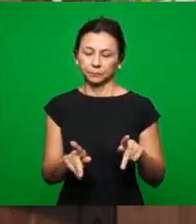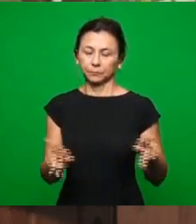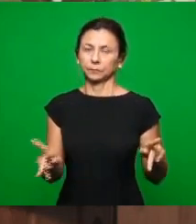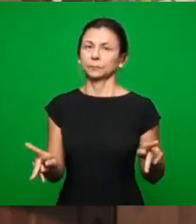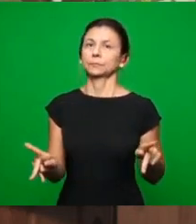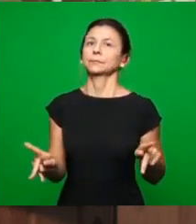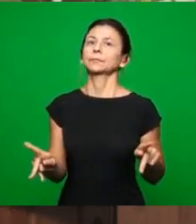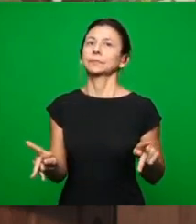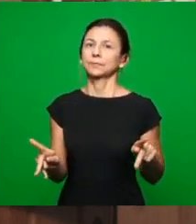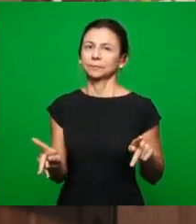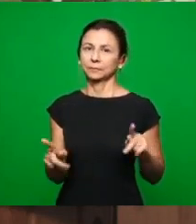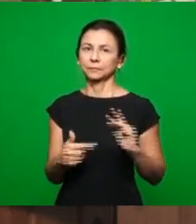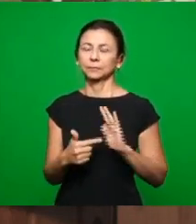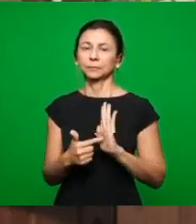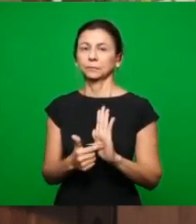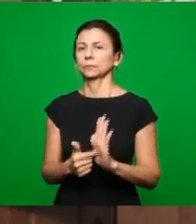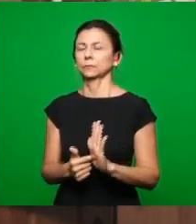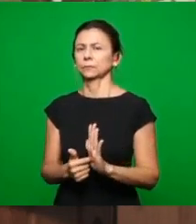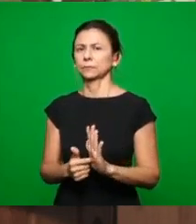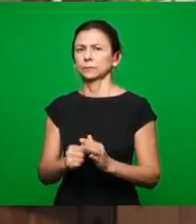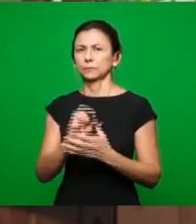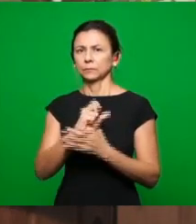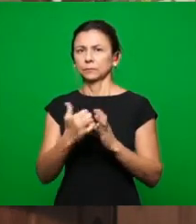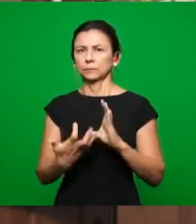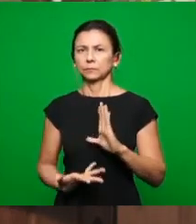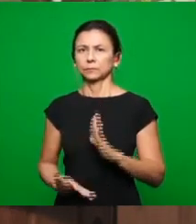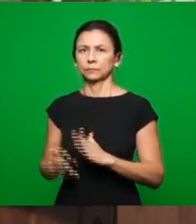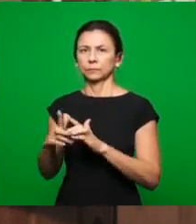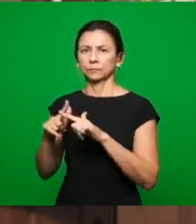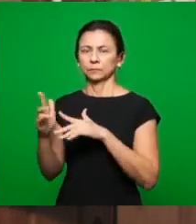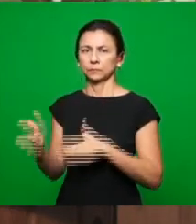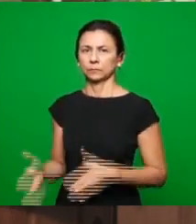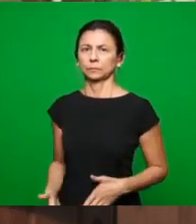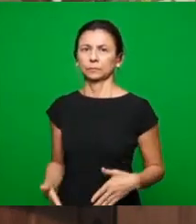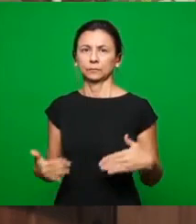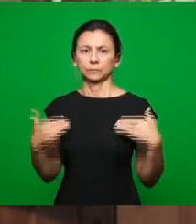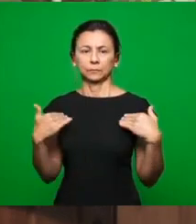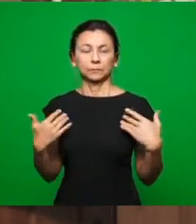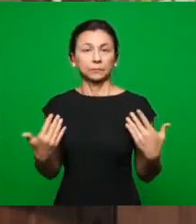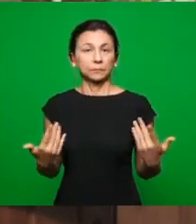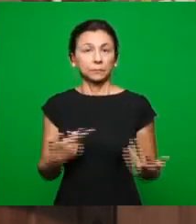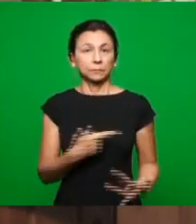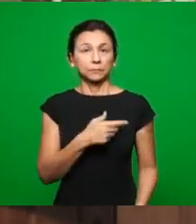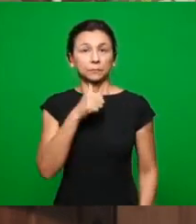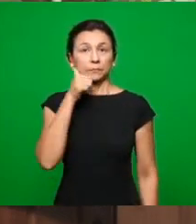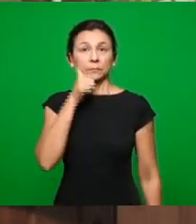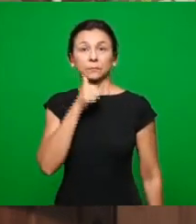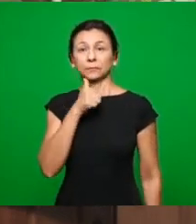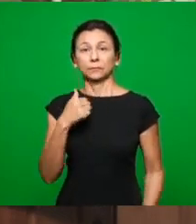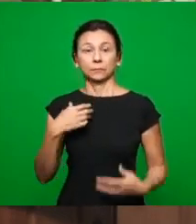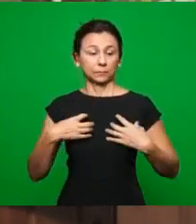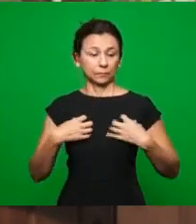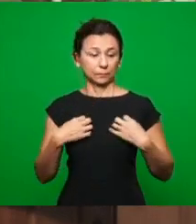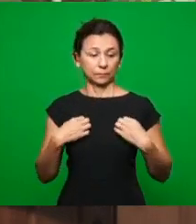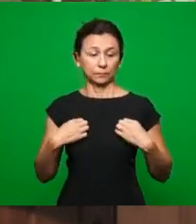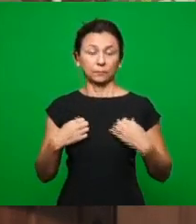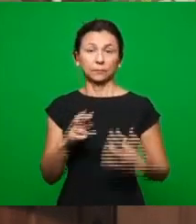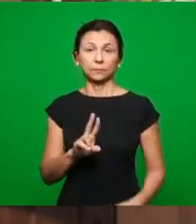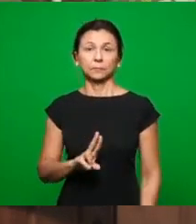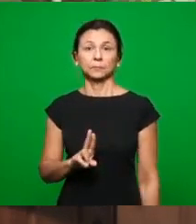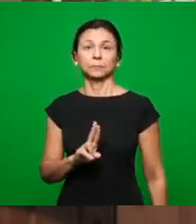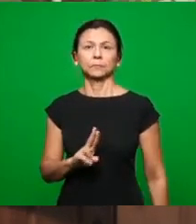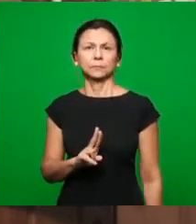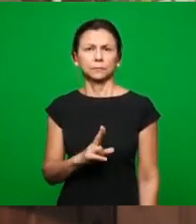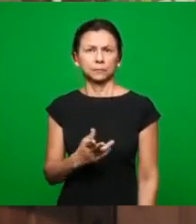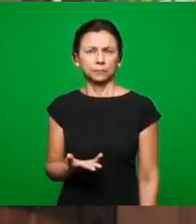clear how the bride dresses up. And so now we go to chapter 19 of Revelation. You see how the